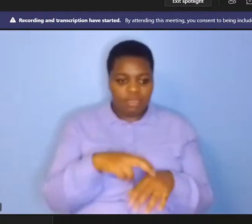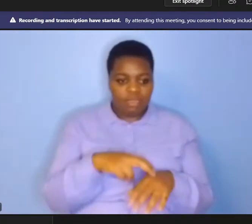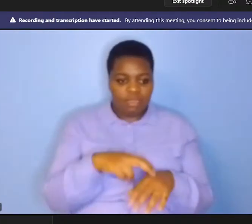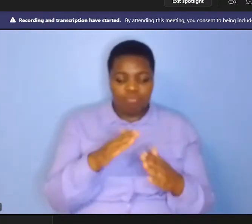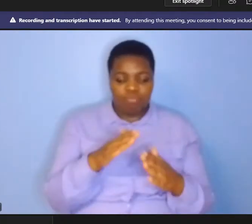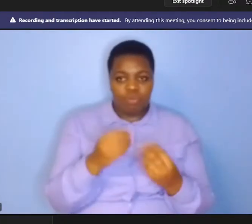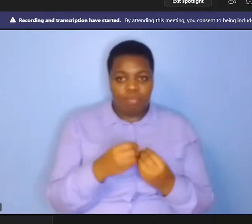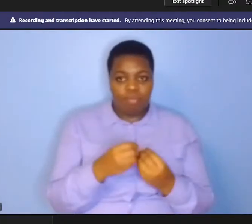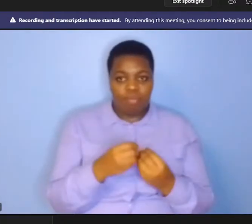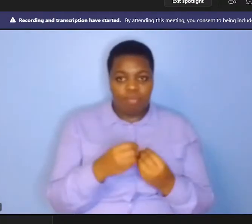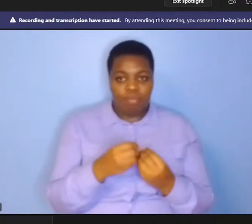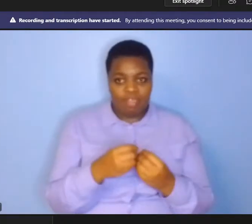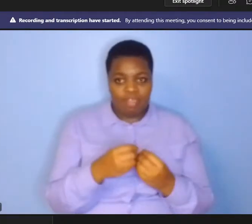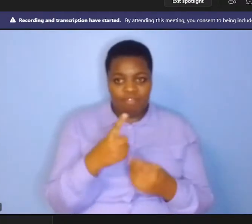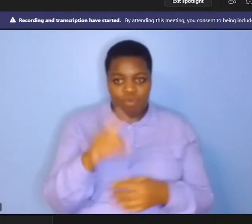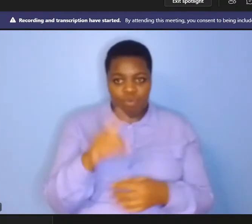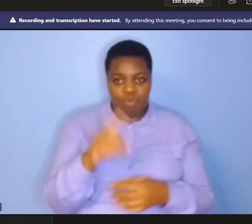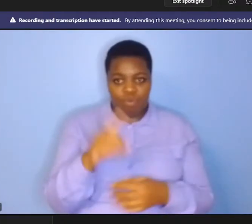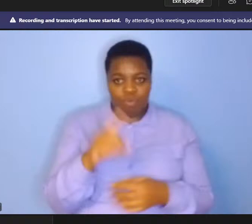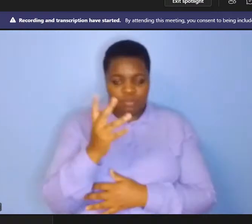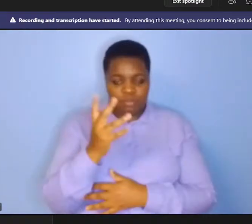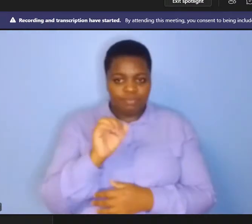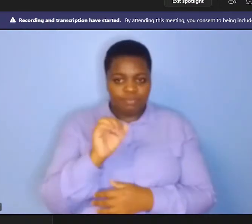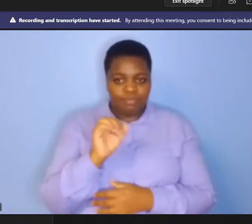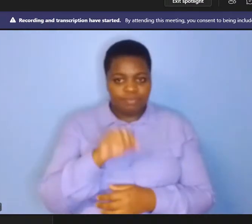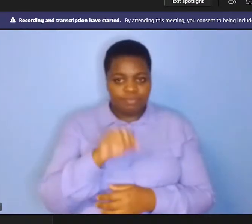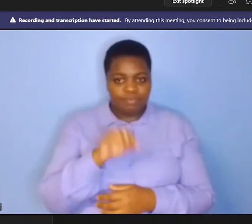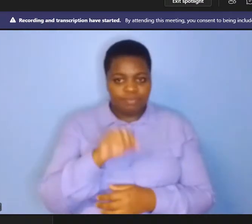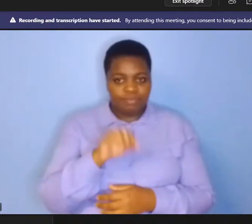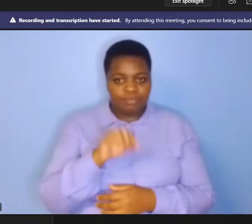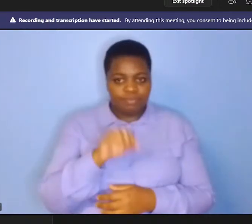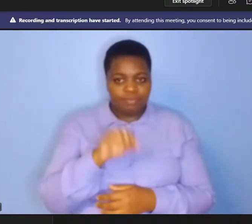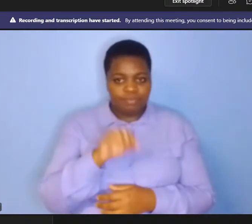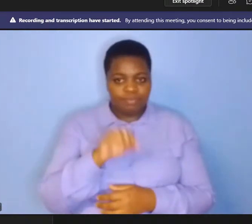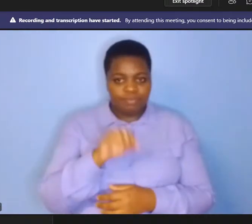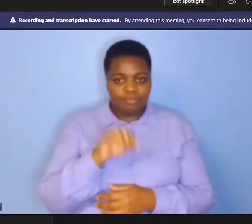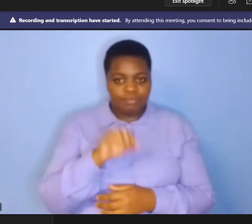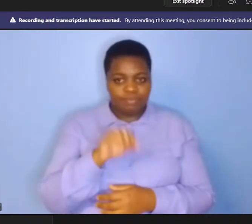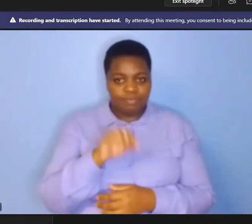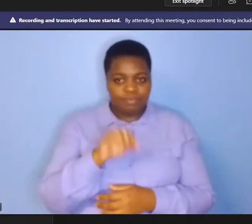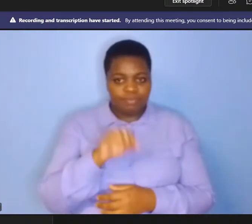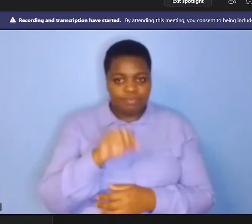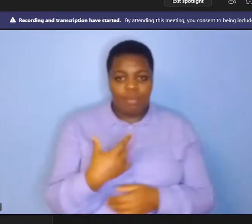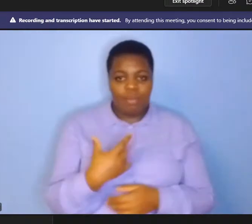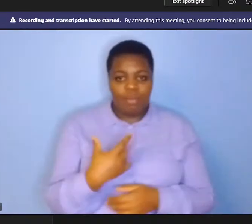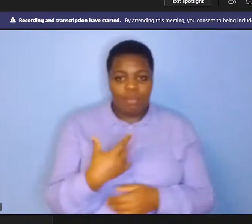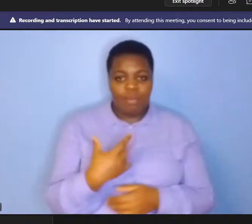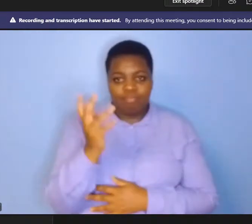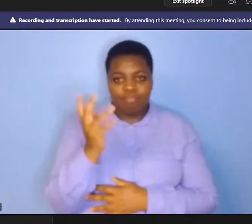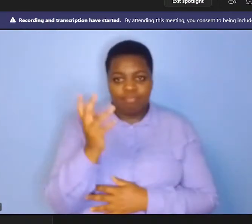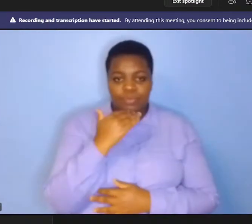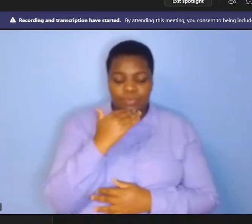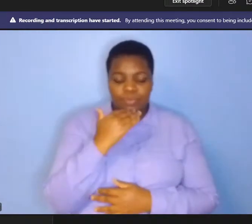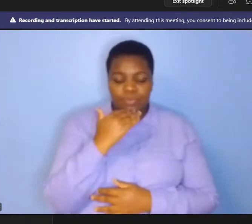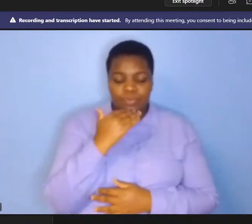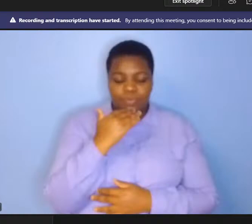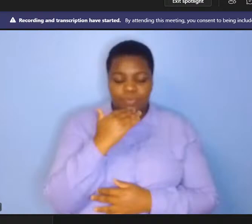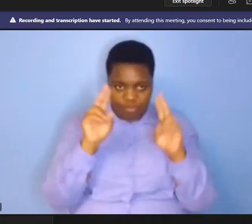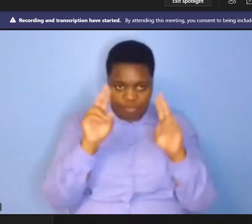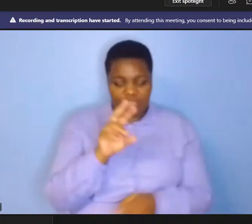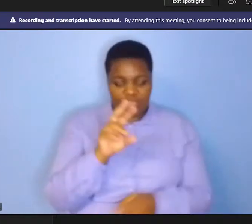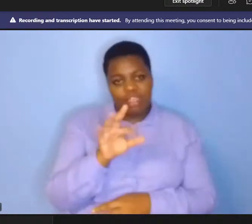respect of the presentations. So next up, we have the University of Fort